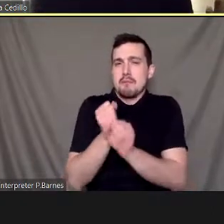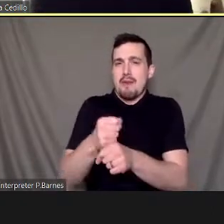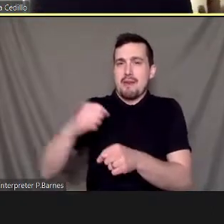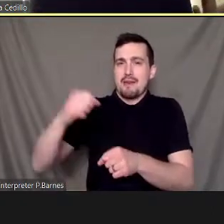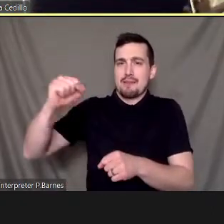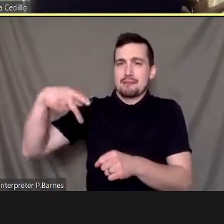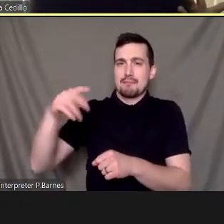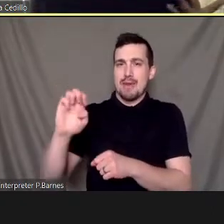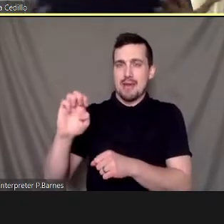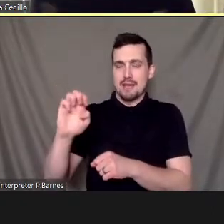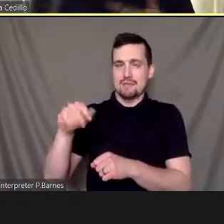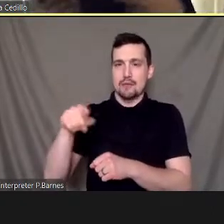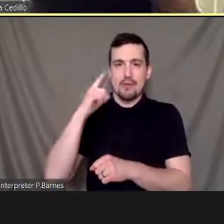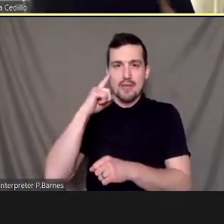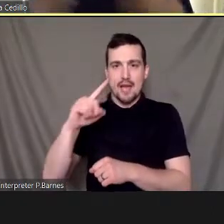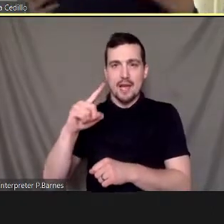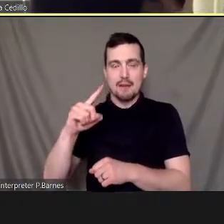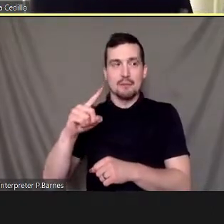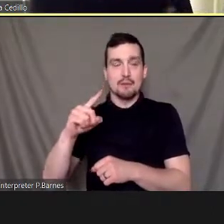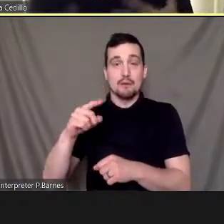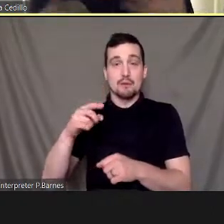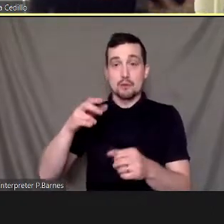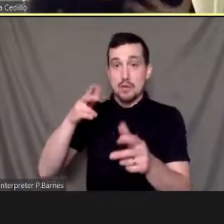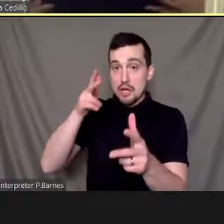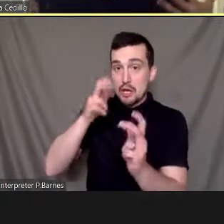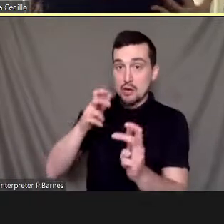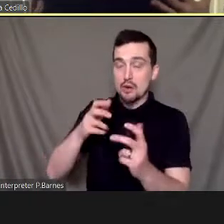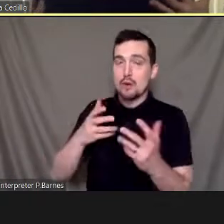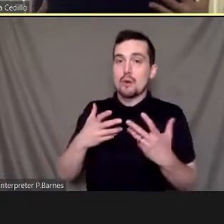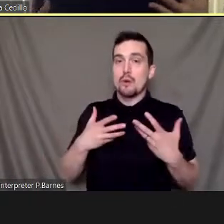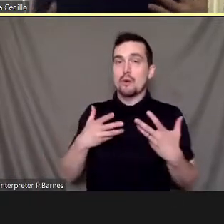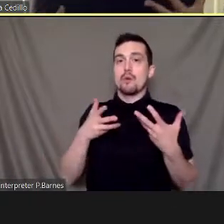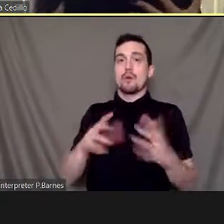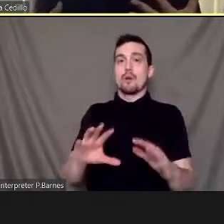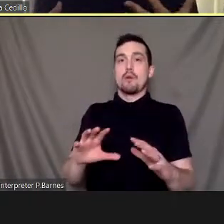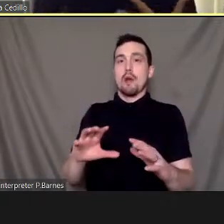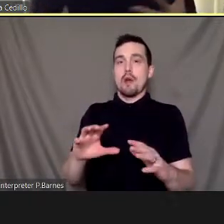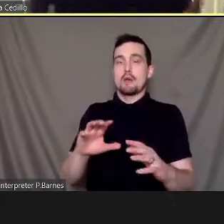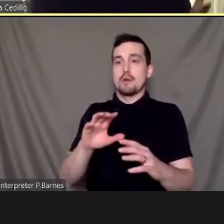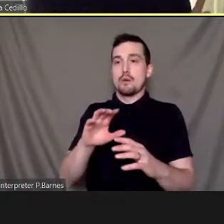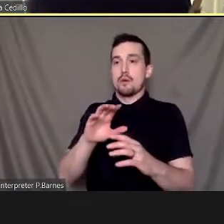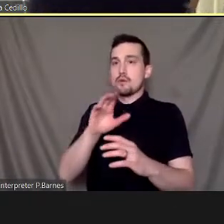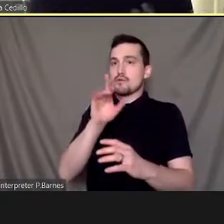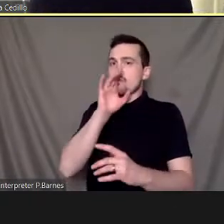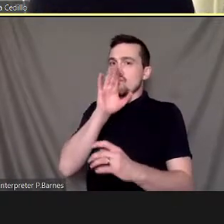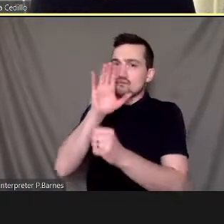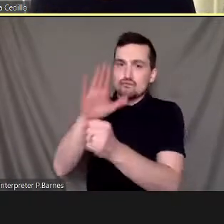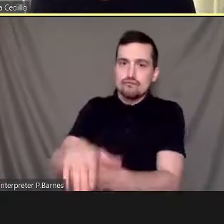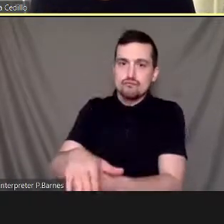spoken over, well, that's going to require very different tactics.